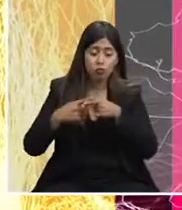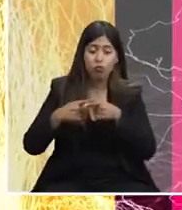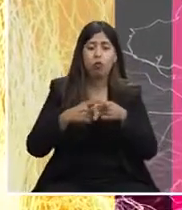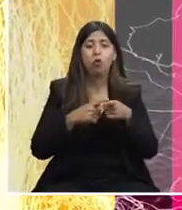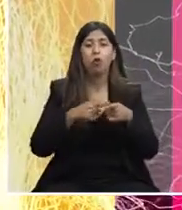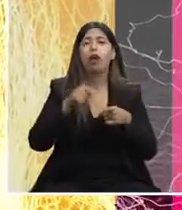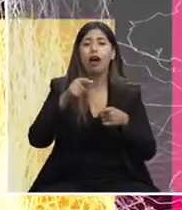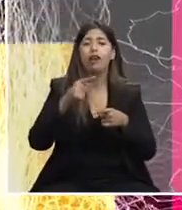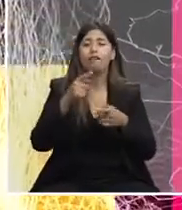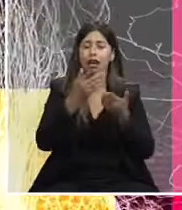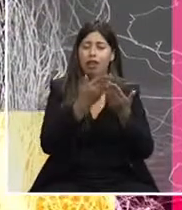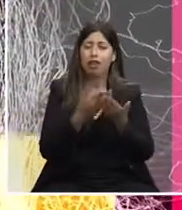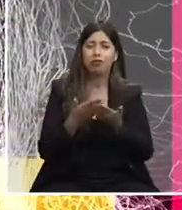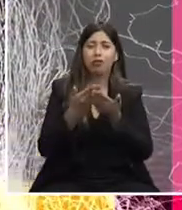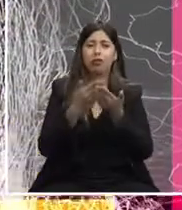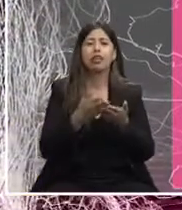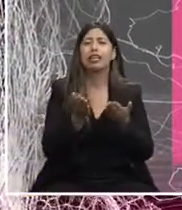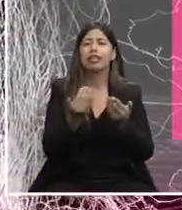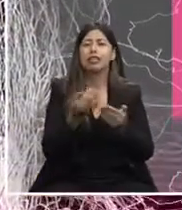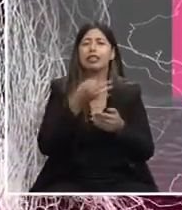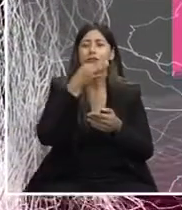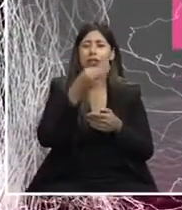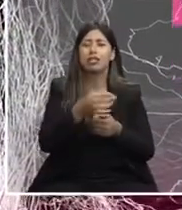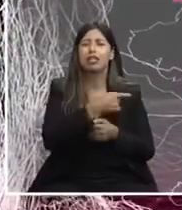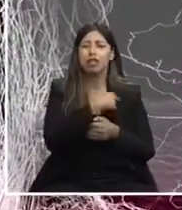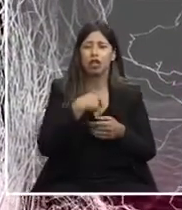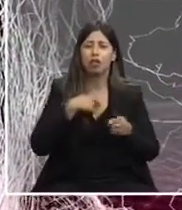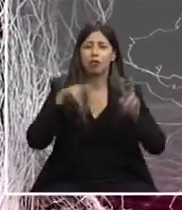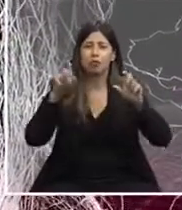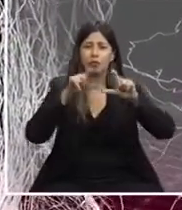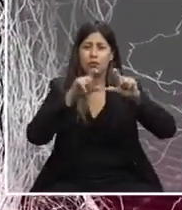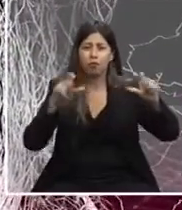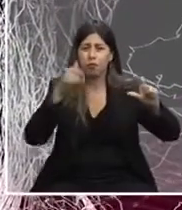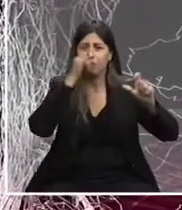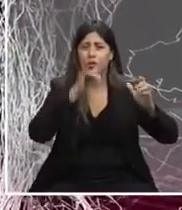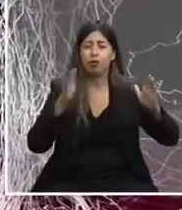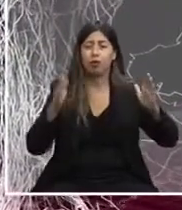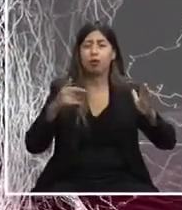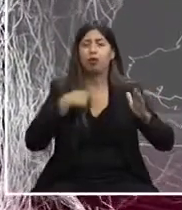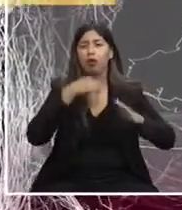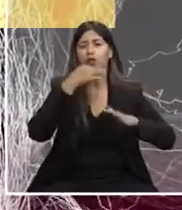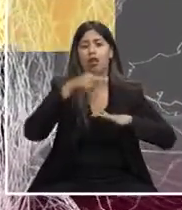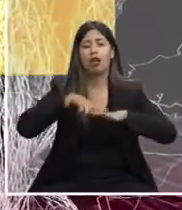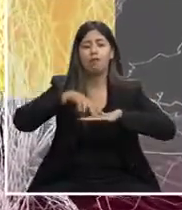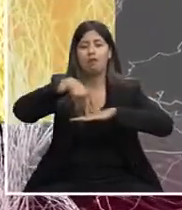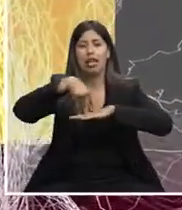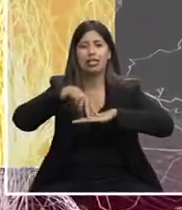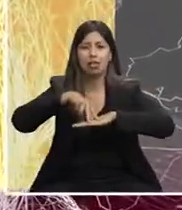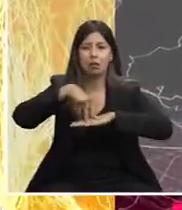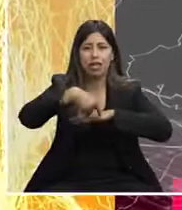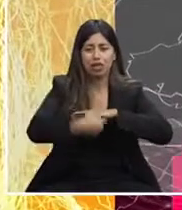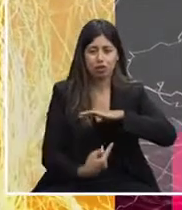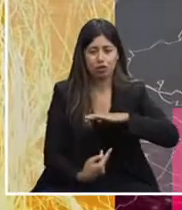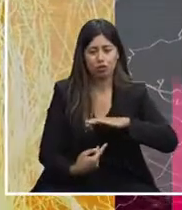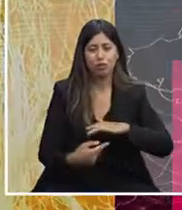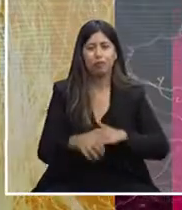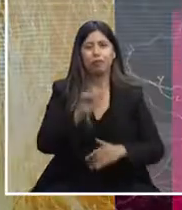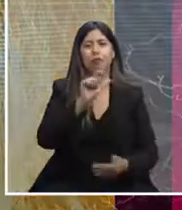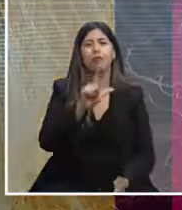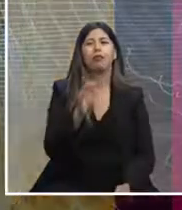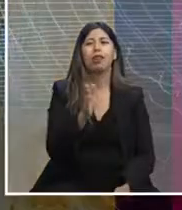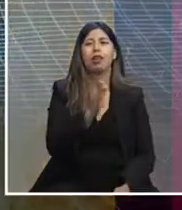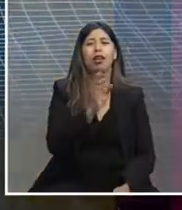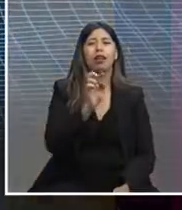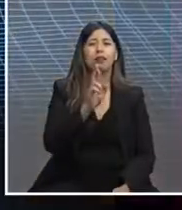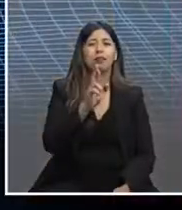I call it the precipice. The precipice gives our time immense meaning. In the grand course of